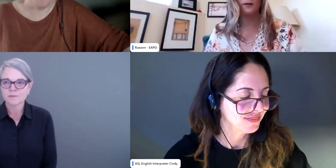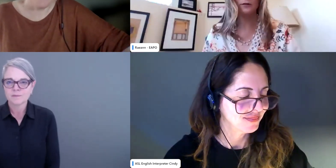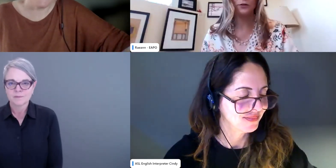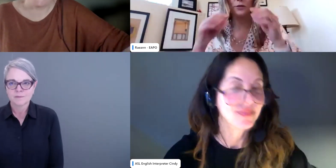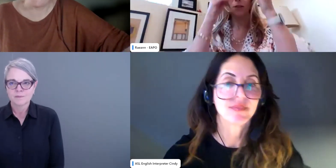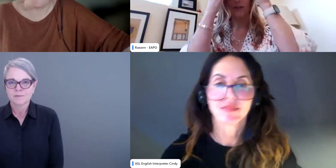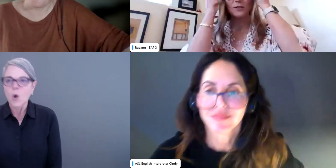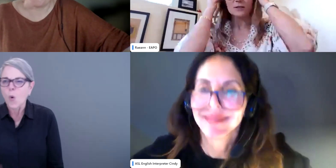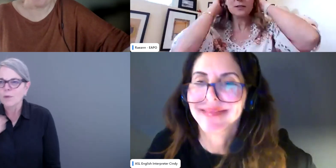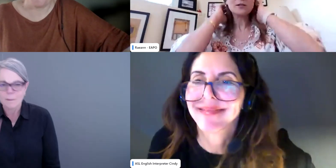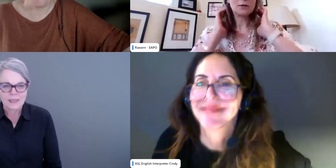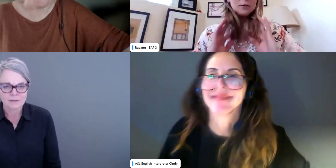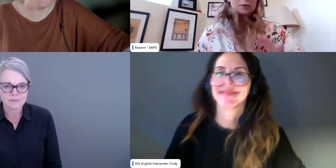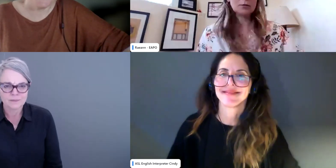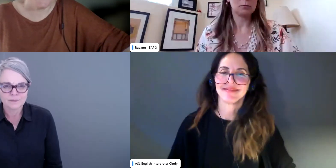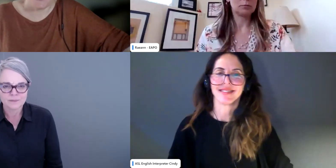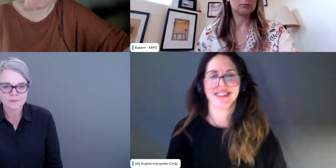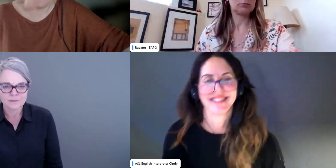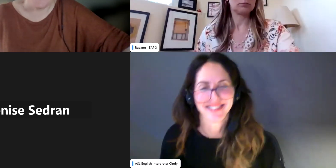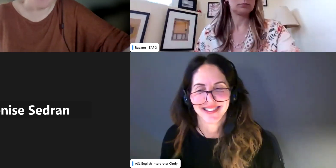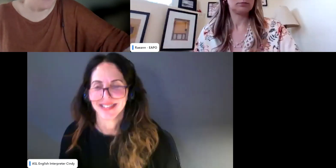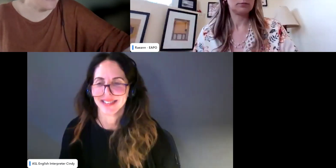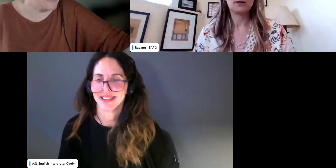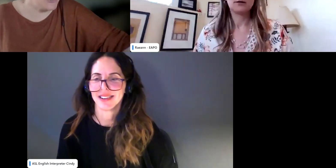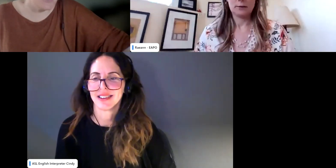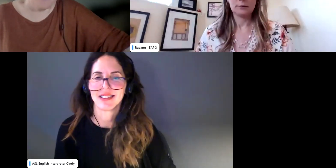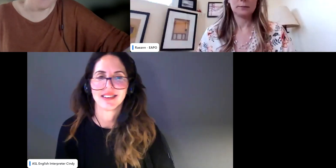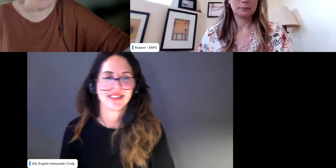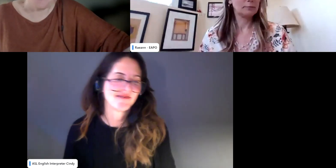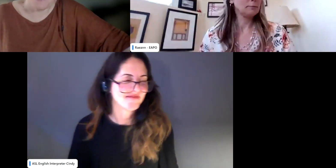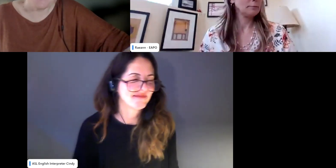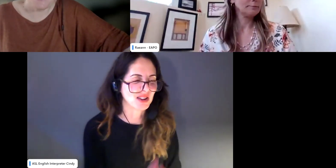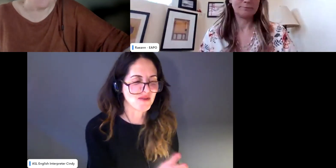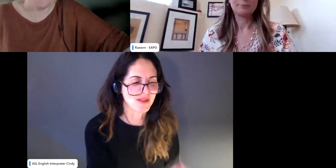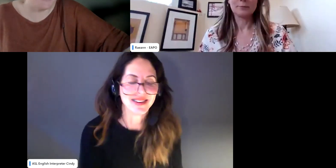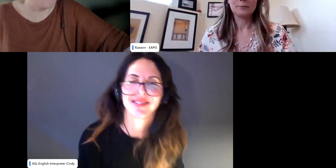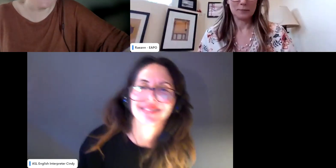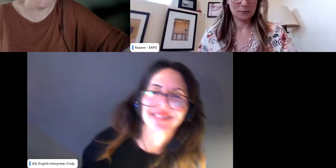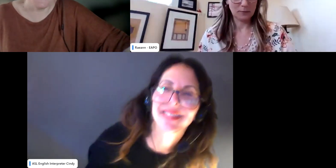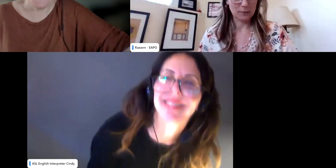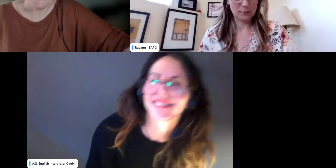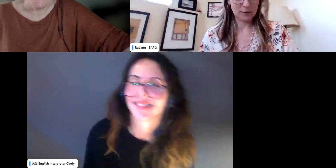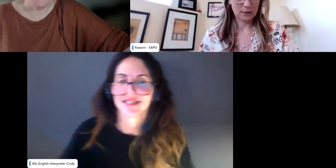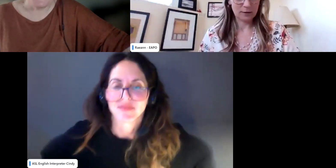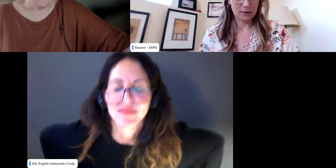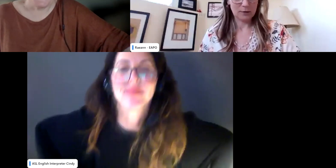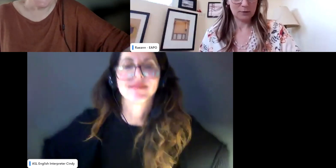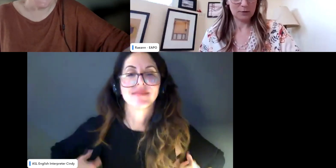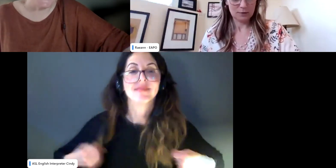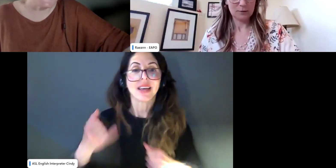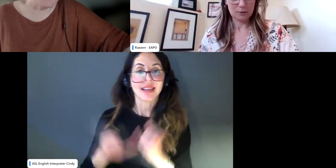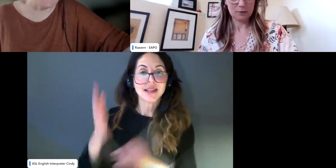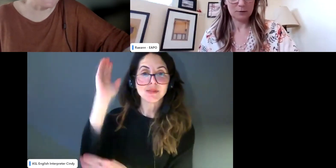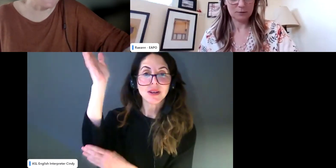And we're back for our last presentation of the day. Rayanne, I will let you